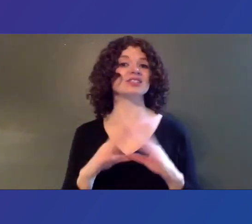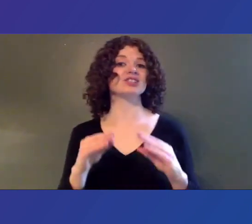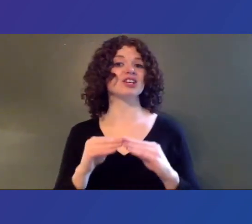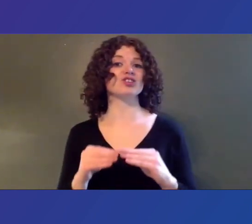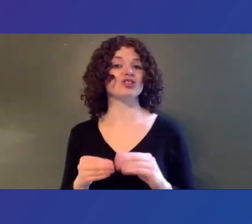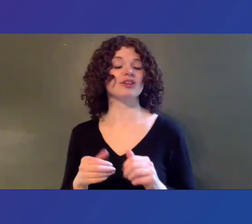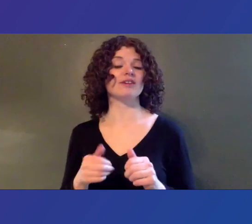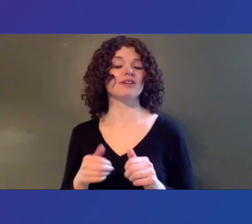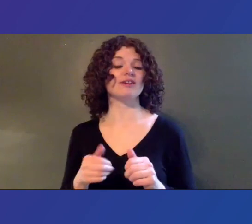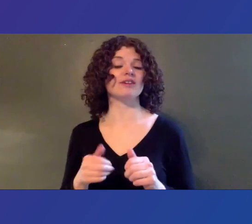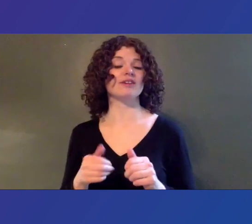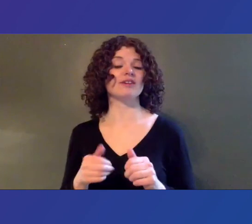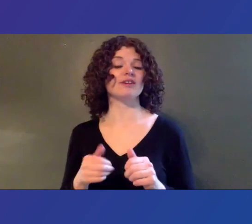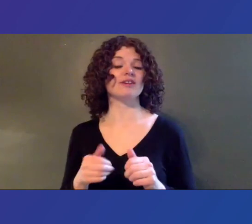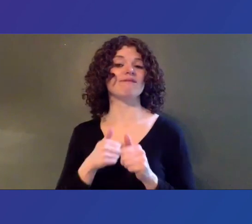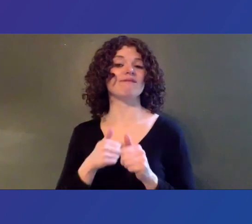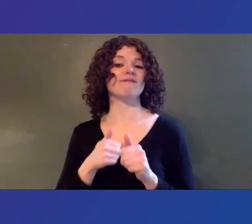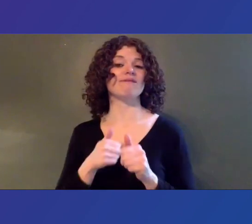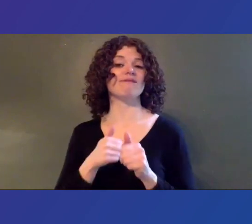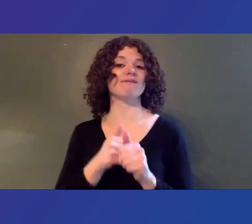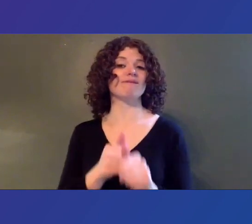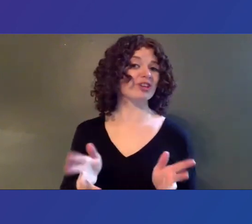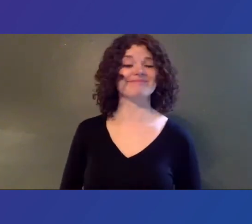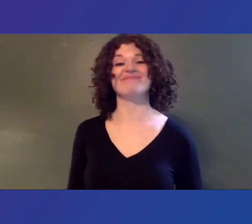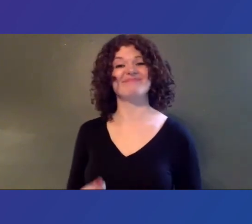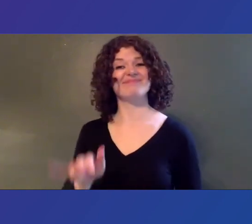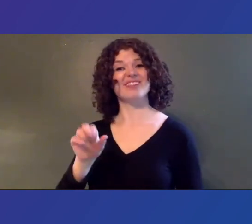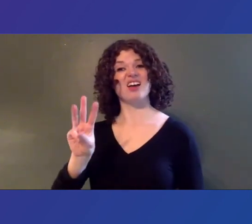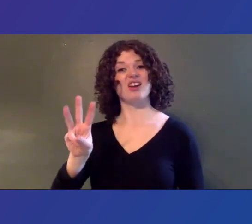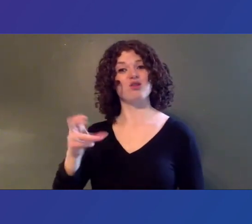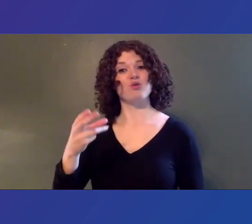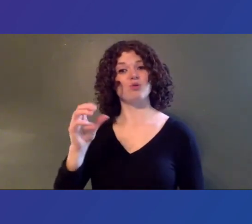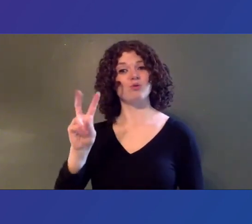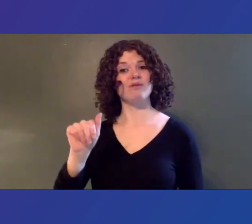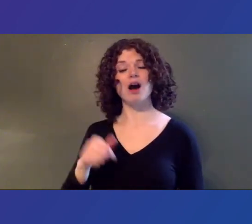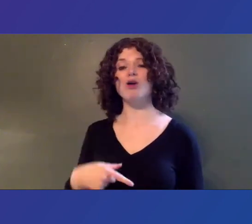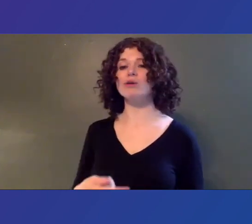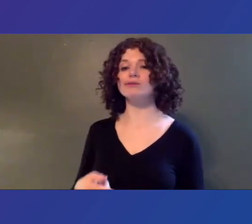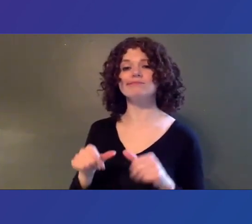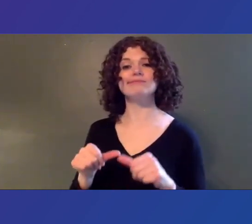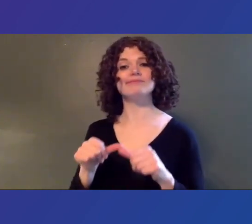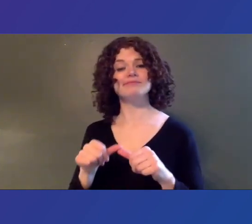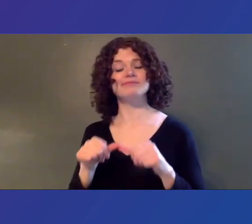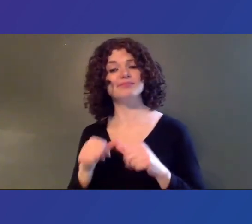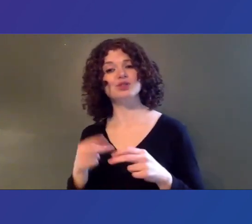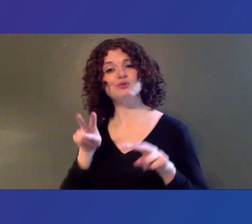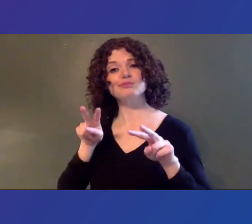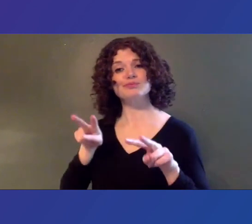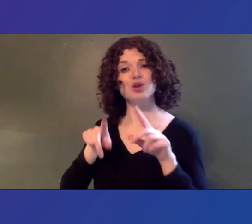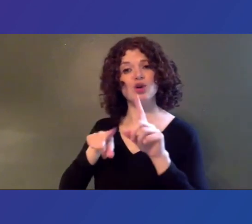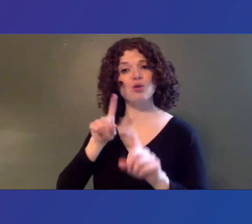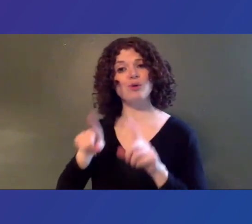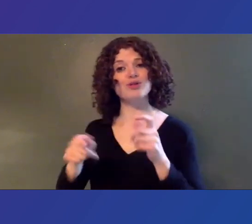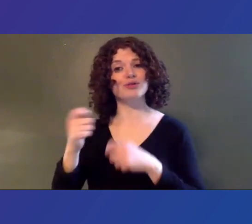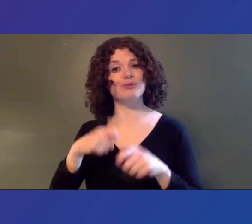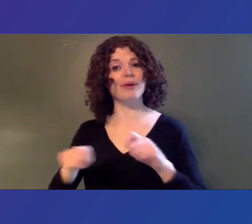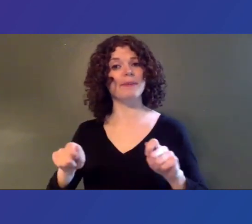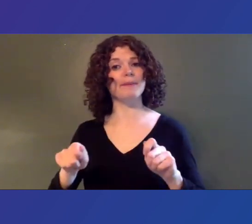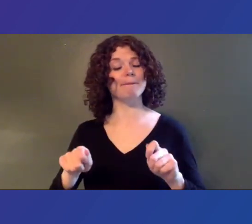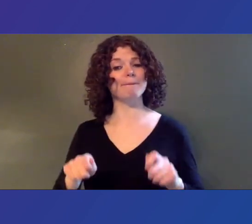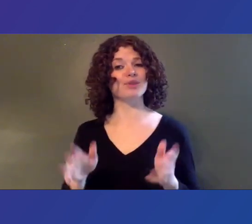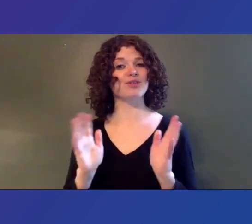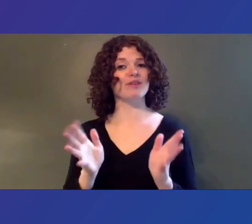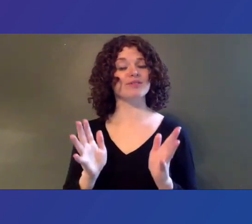section, where we could take a few more questions and wrap up the conversation. Just a heads up on